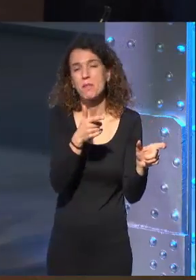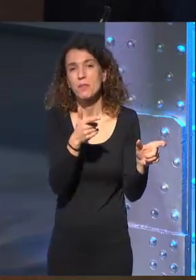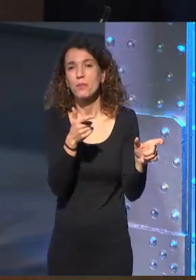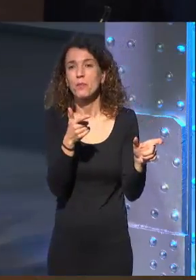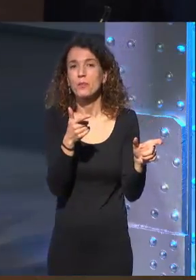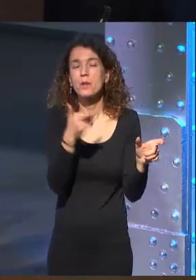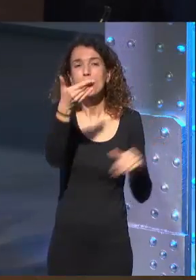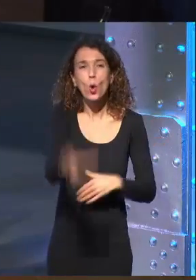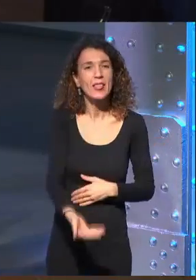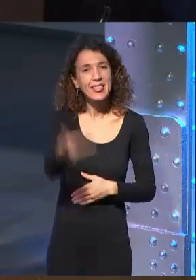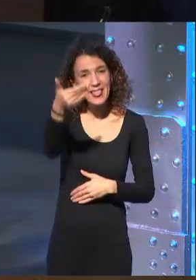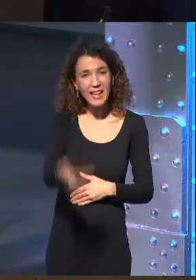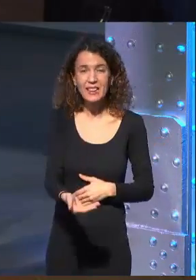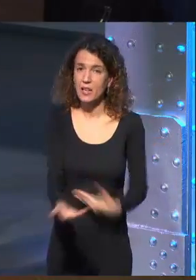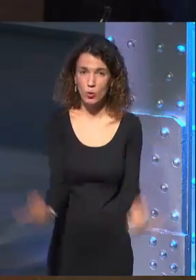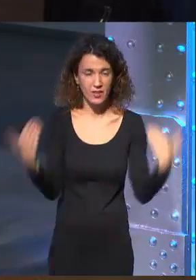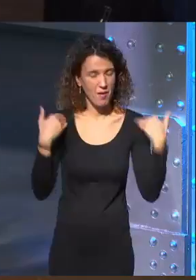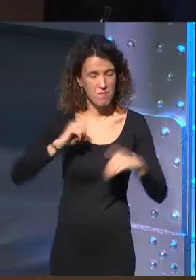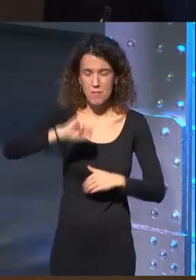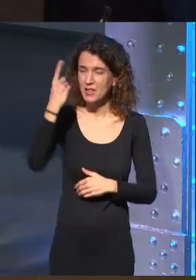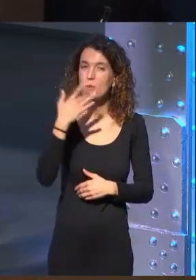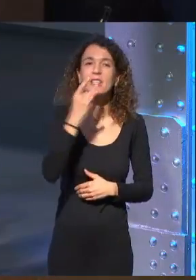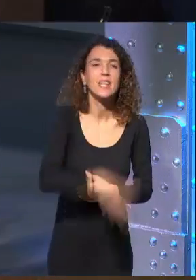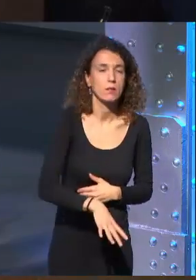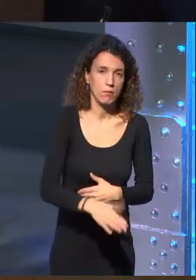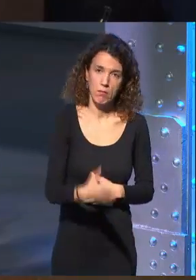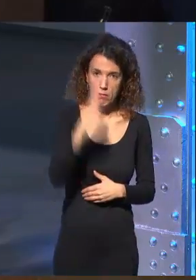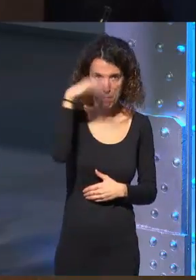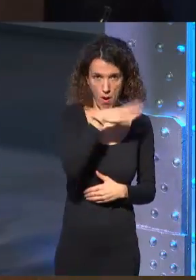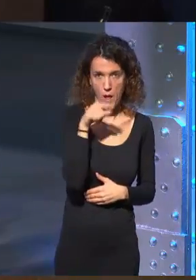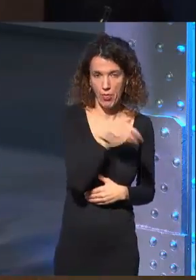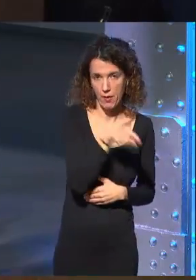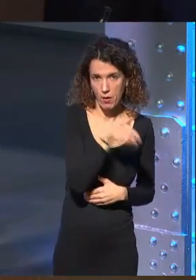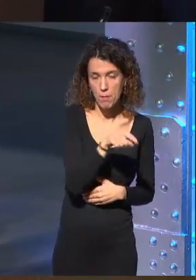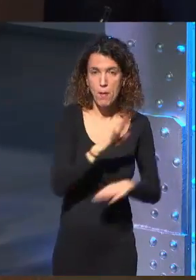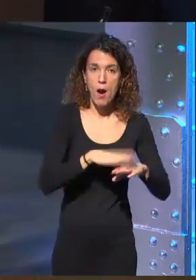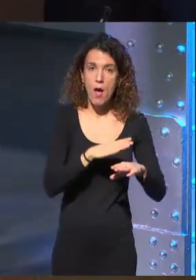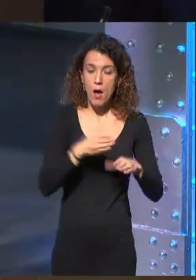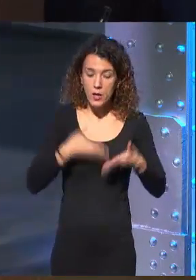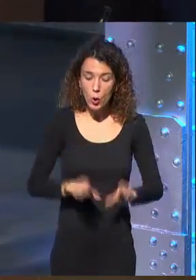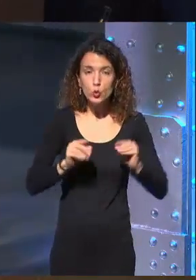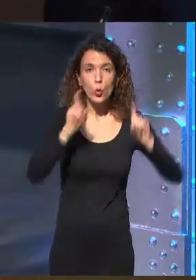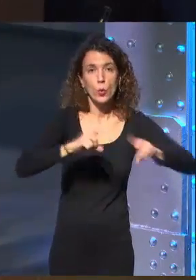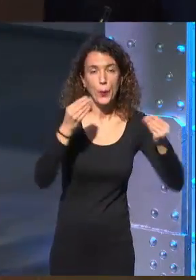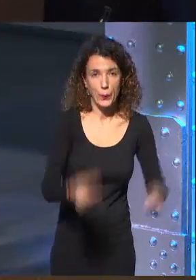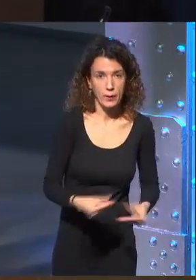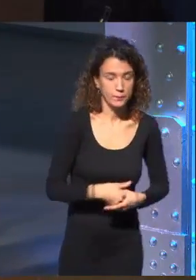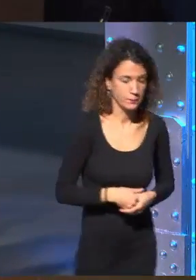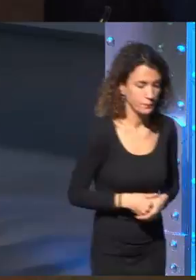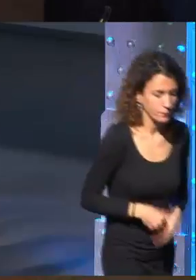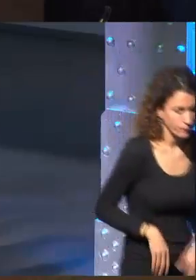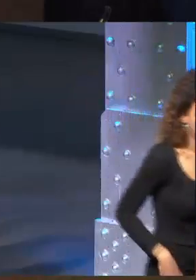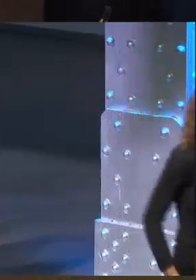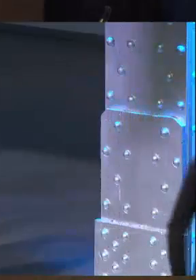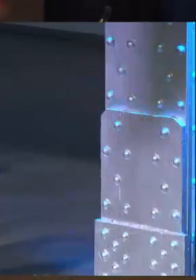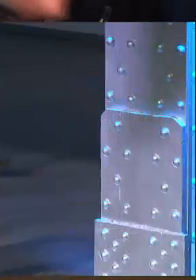informed, but I think that a great amount of responsibility lies in the parents when it comes